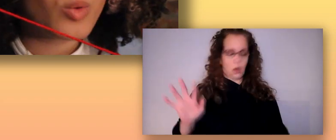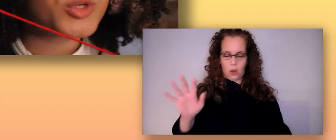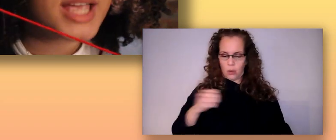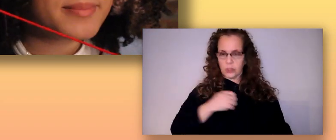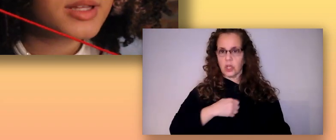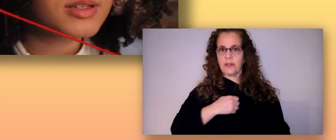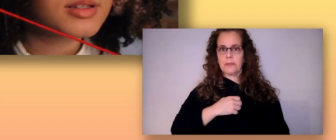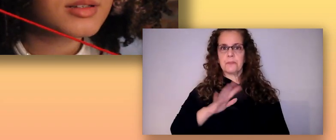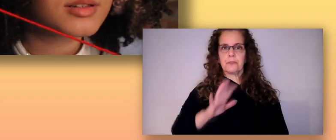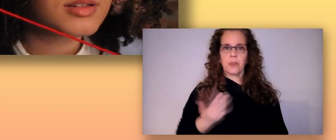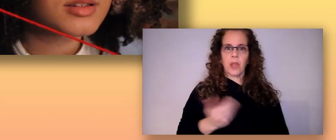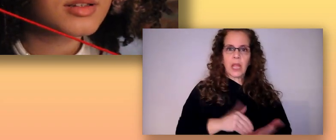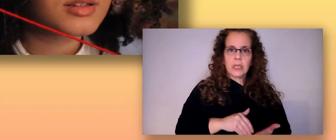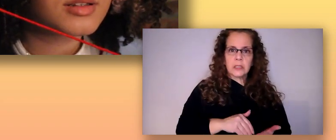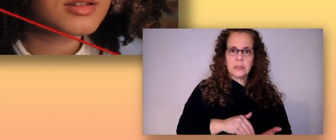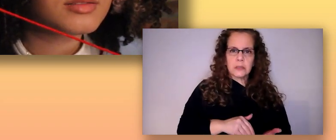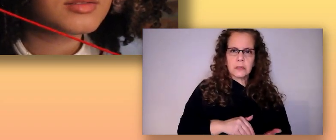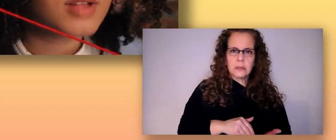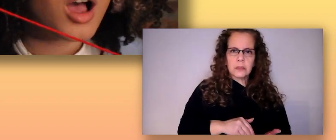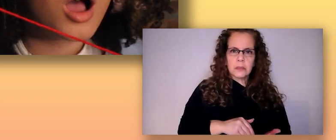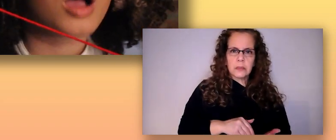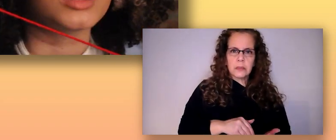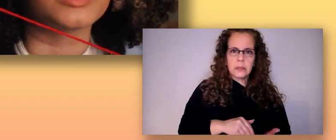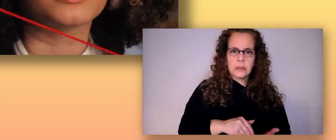Sorry. One more time?